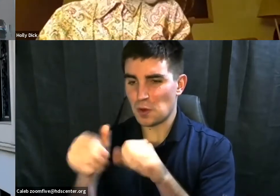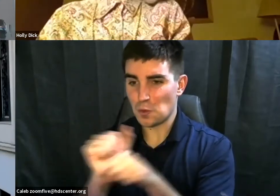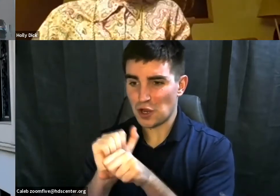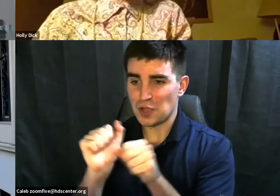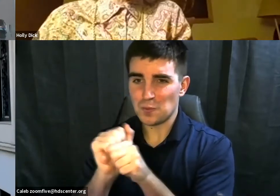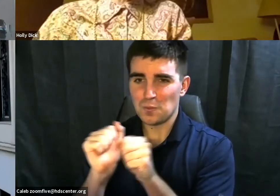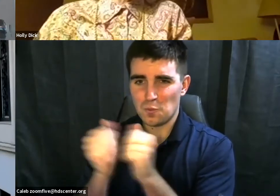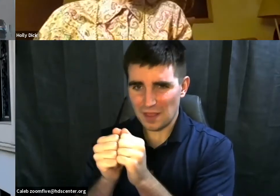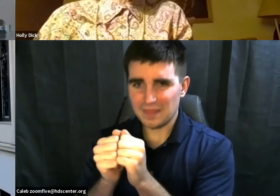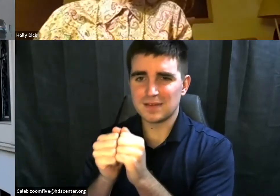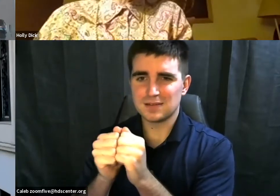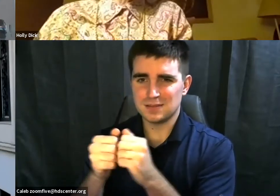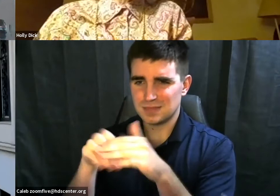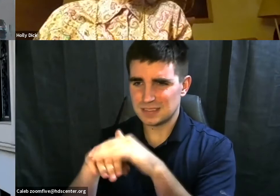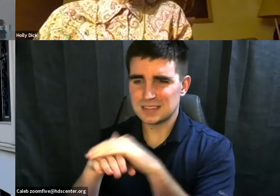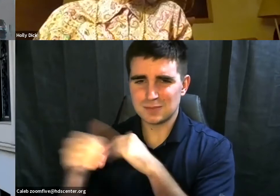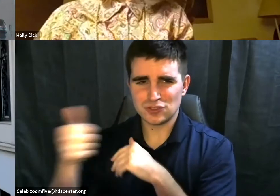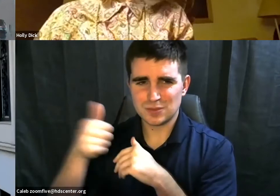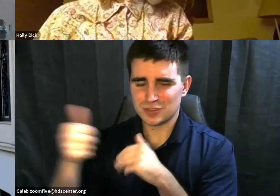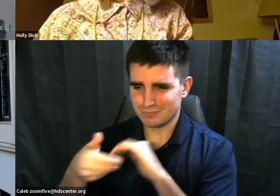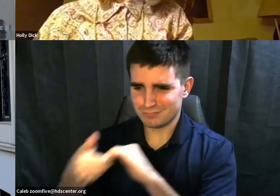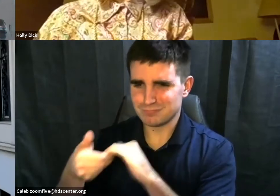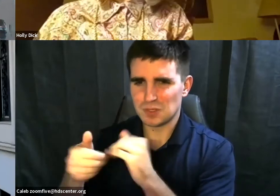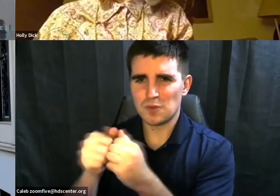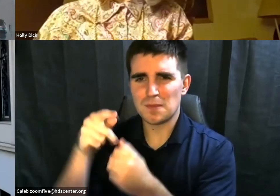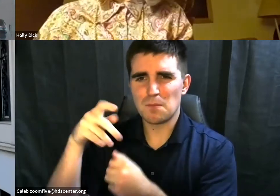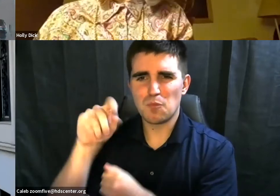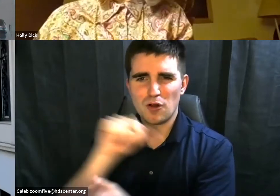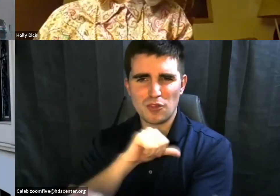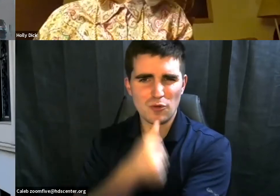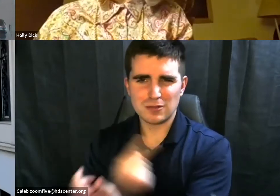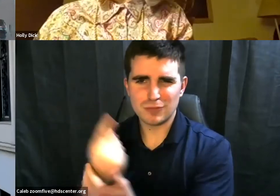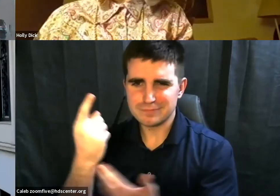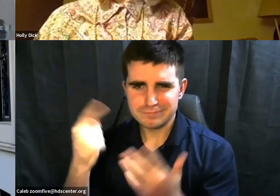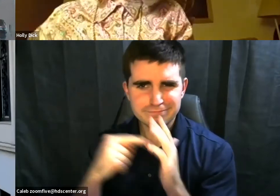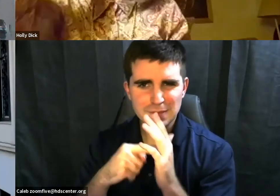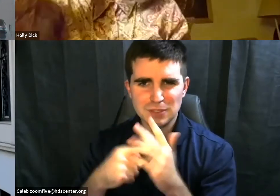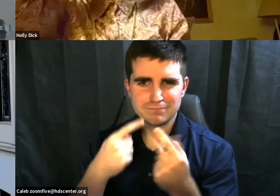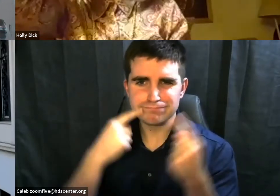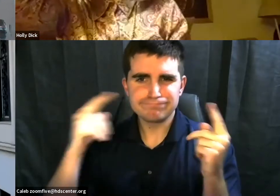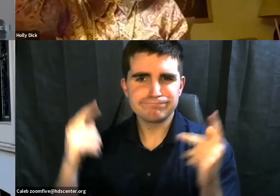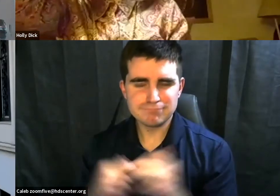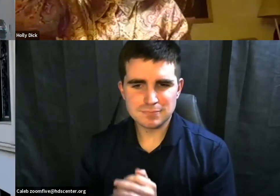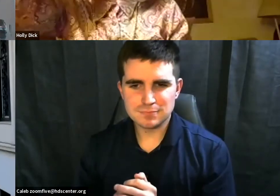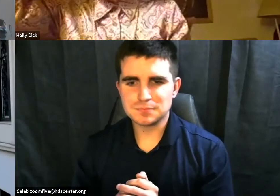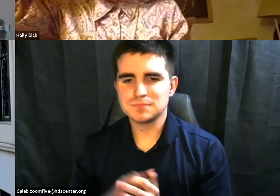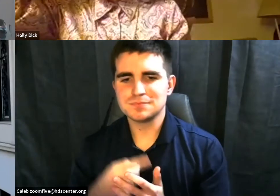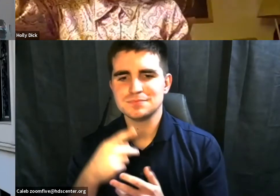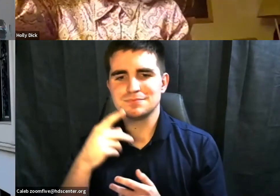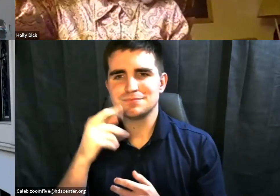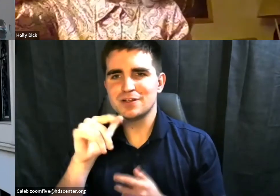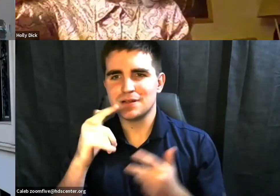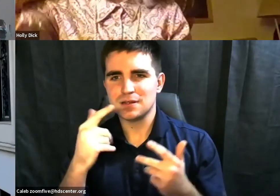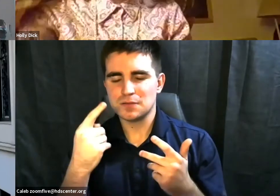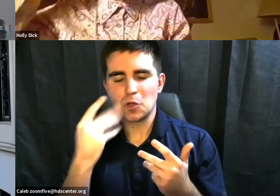that you established and collaborating with Port Authority. Well, I think that there are, I would say there's two